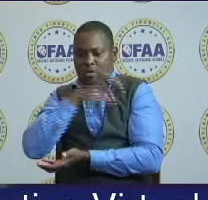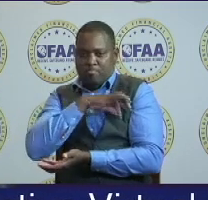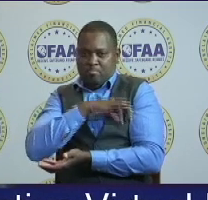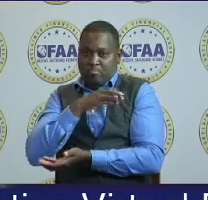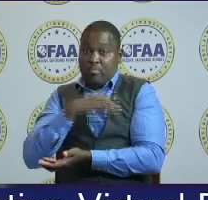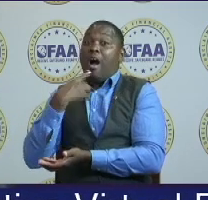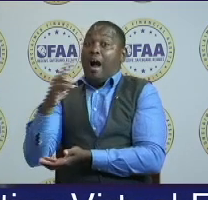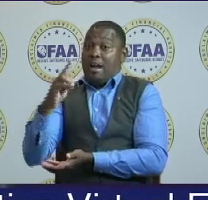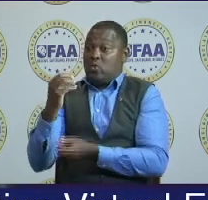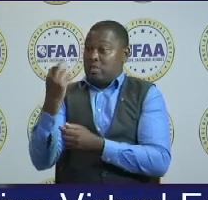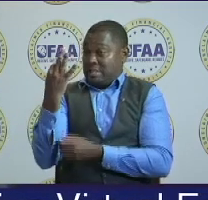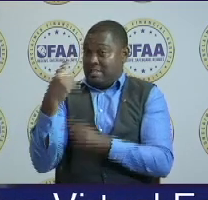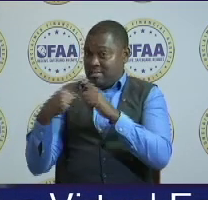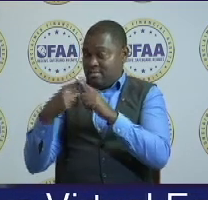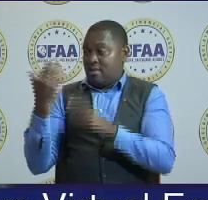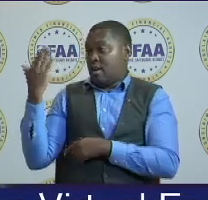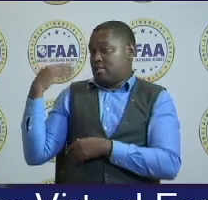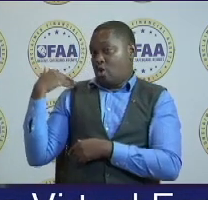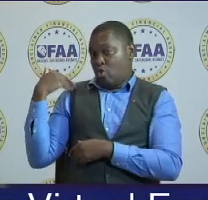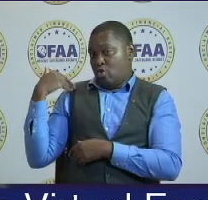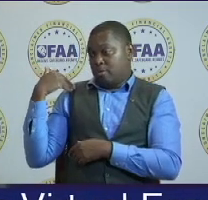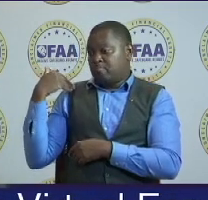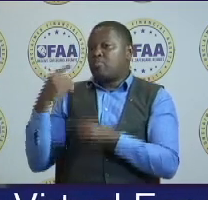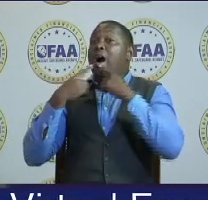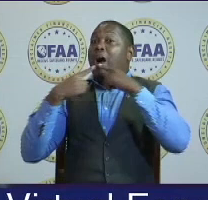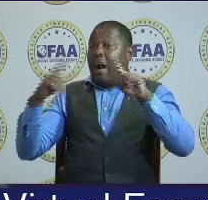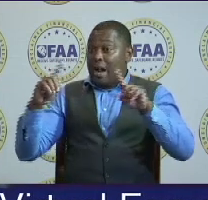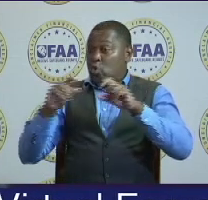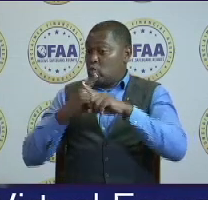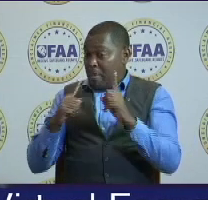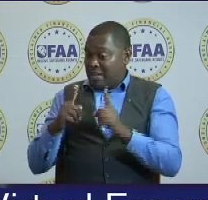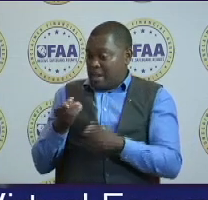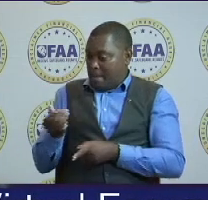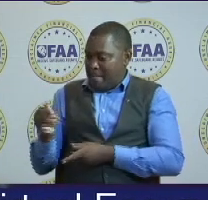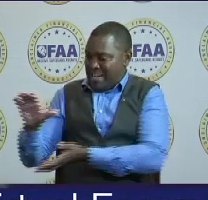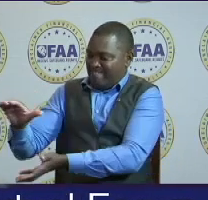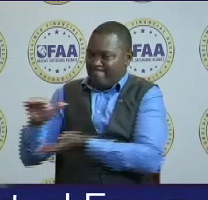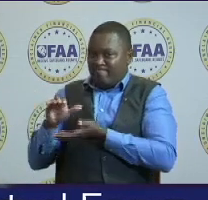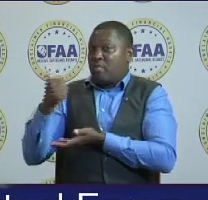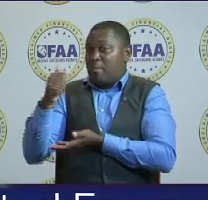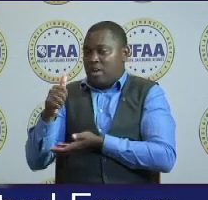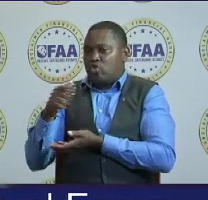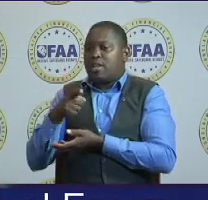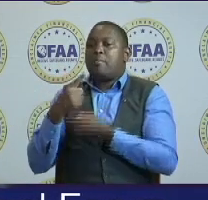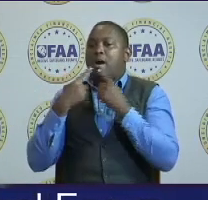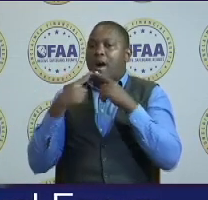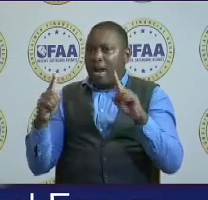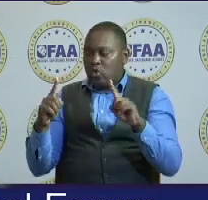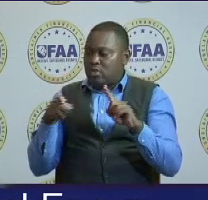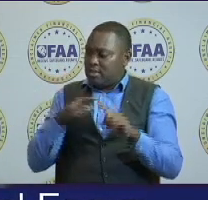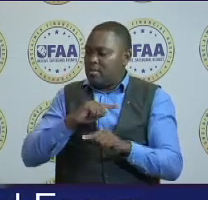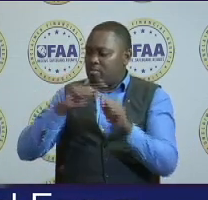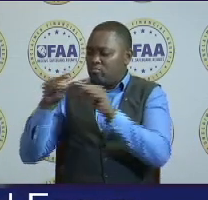ago, issued, but not cashed, so as unclaimed assets. And therefore, the automatic